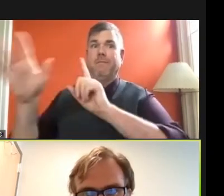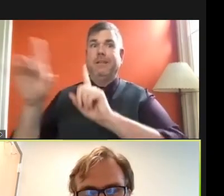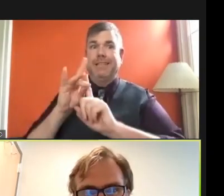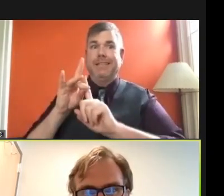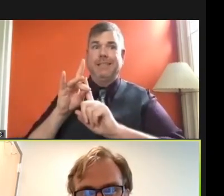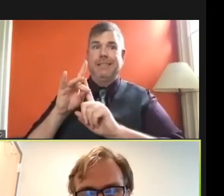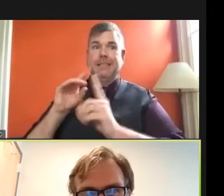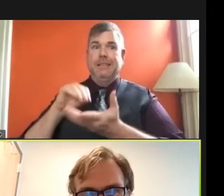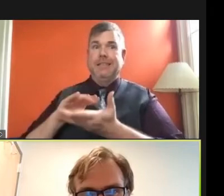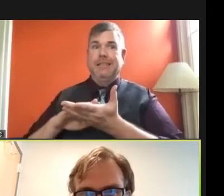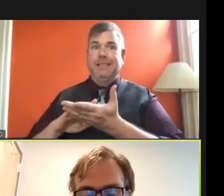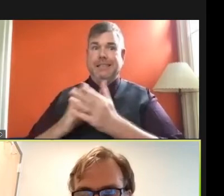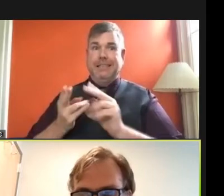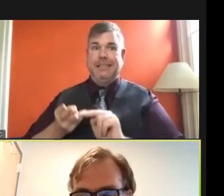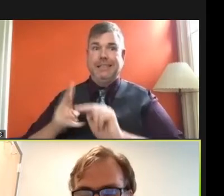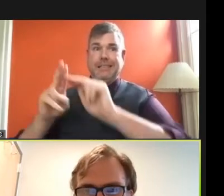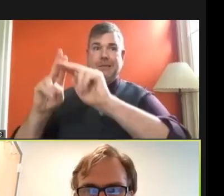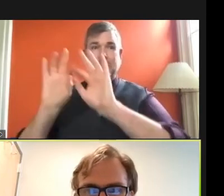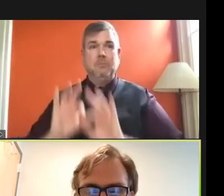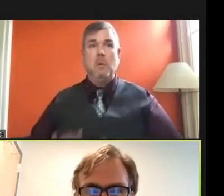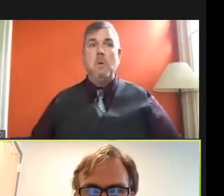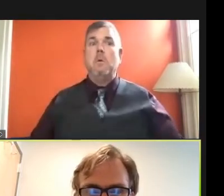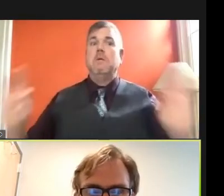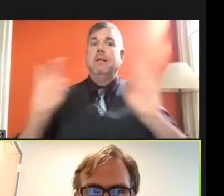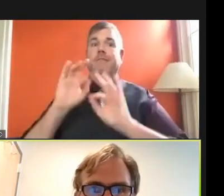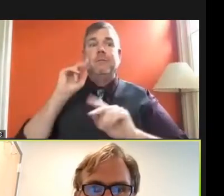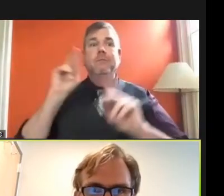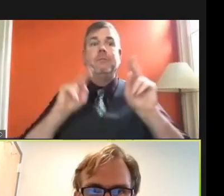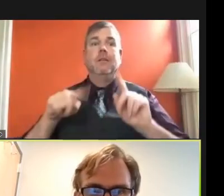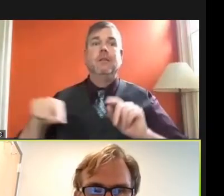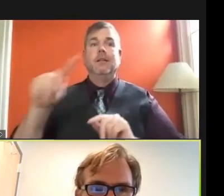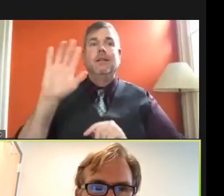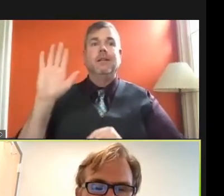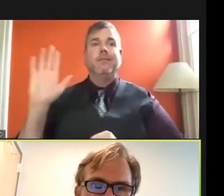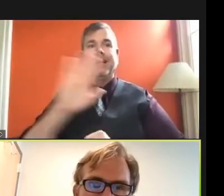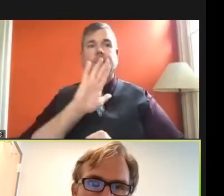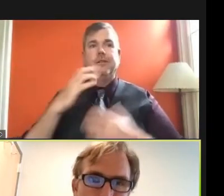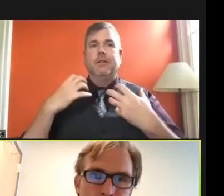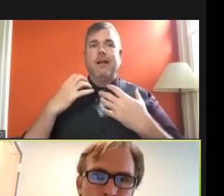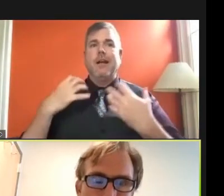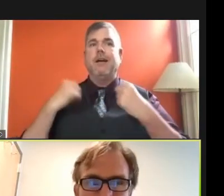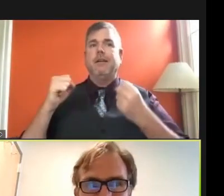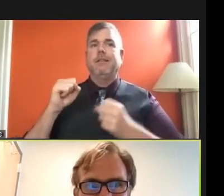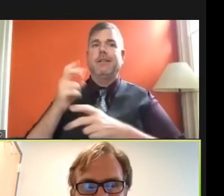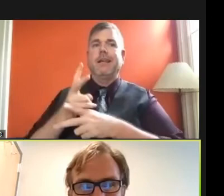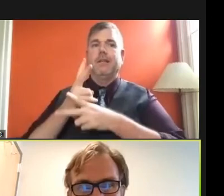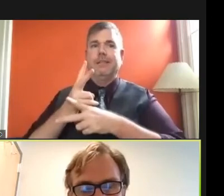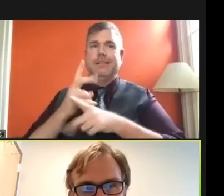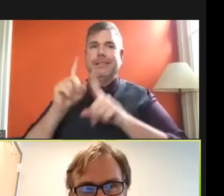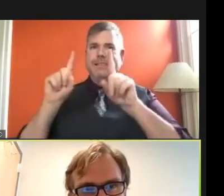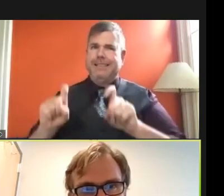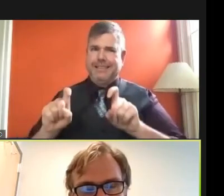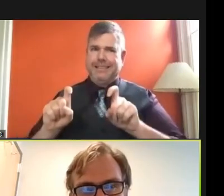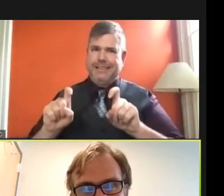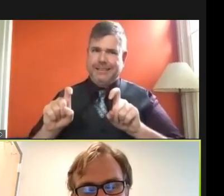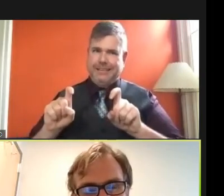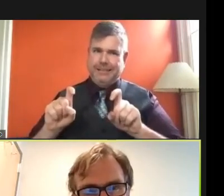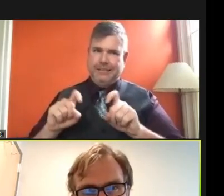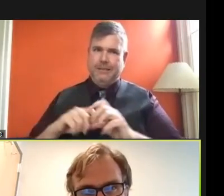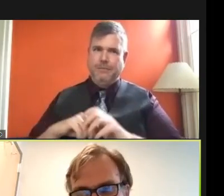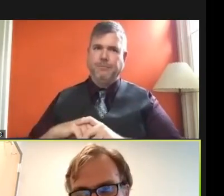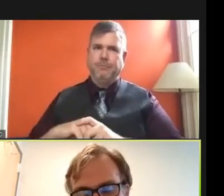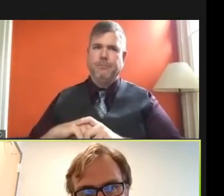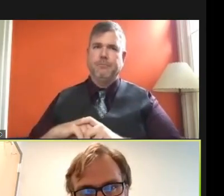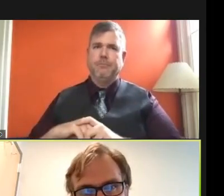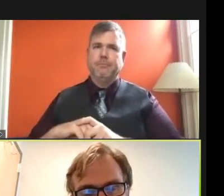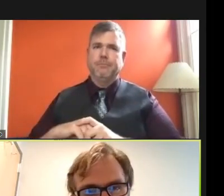in this pandemic, testing was viewed as a public health function. But now that we're doing, our demand is going to